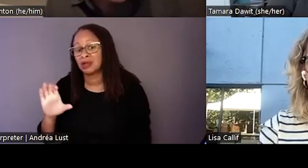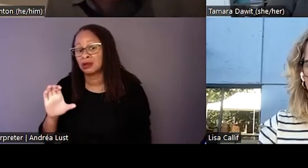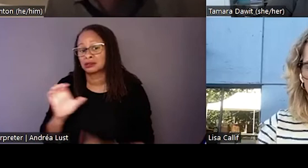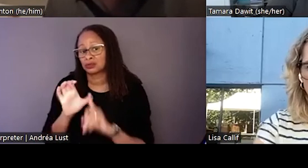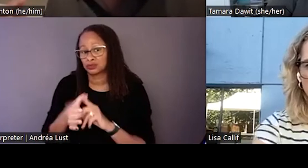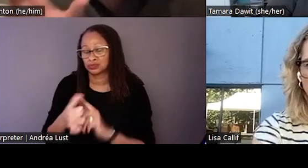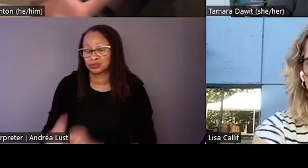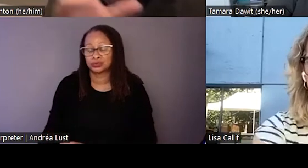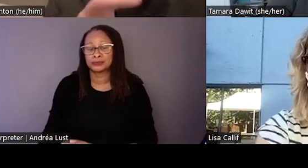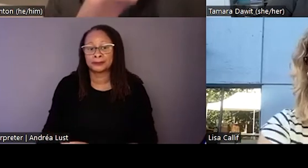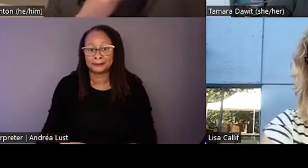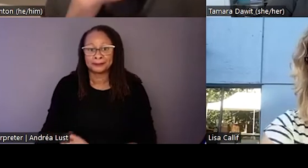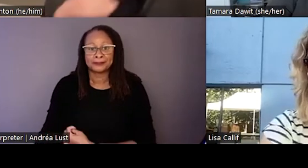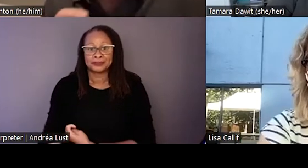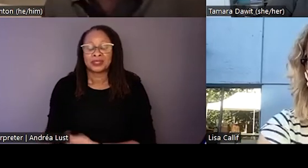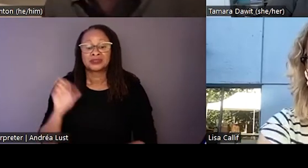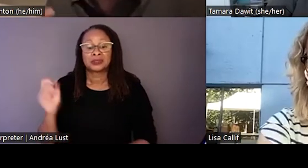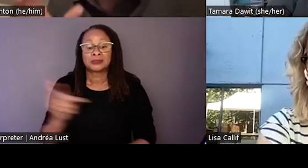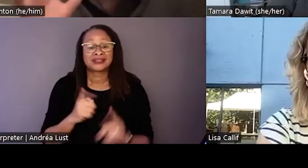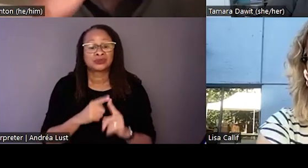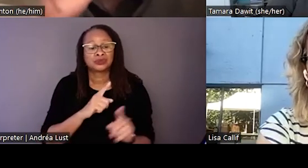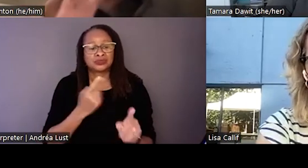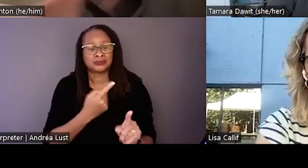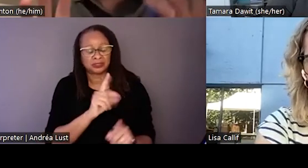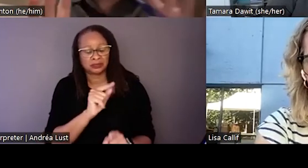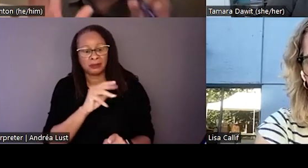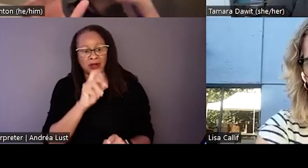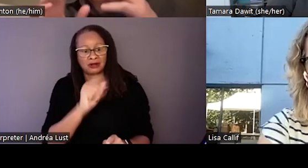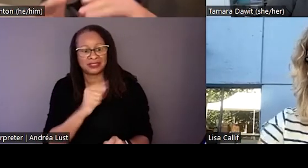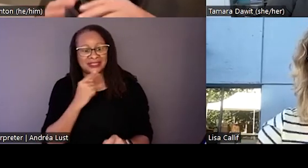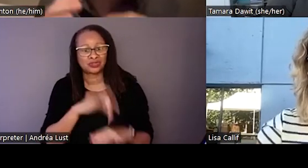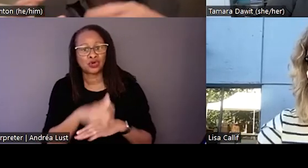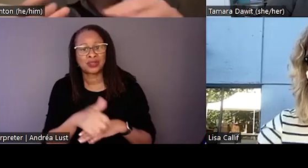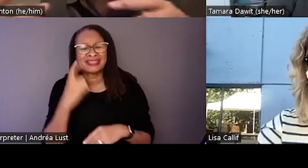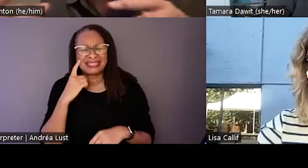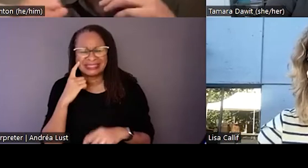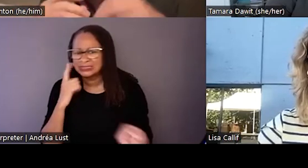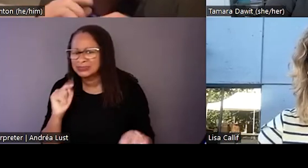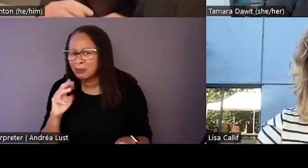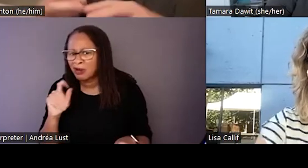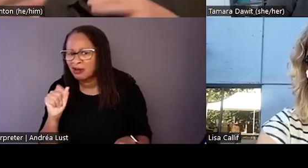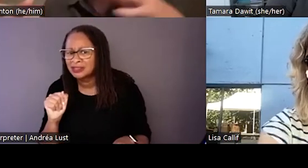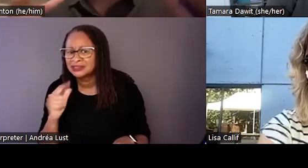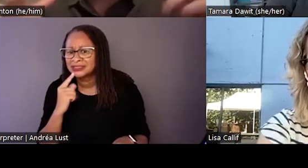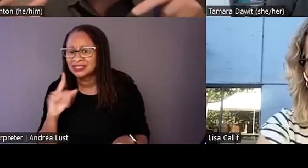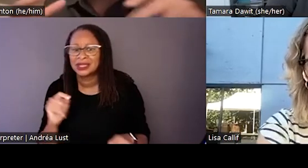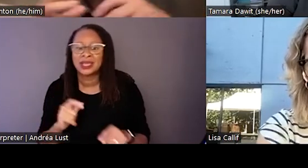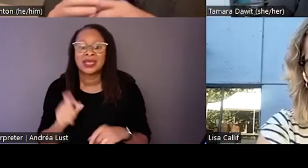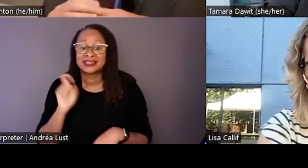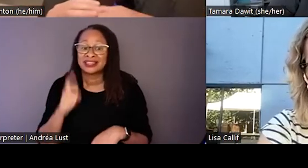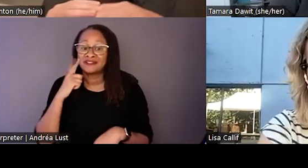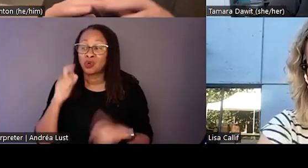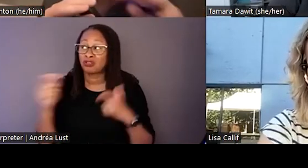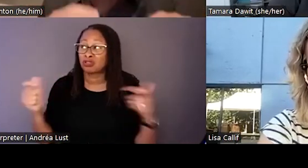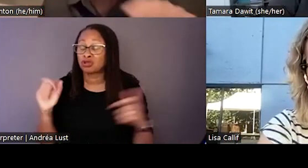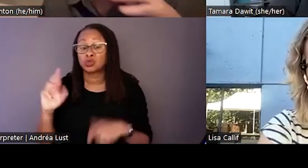it actually comes back to something Tamara said earlier about, I think it was Tamara, about we need larger organizations to kind of work on